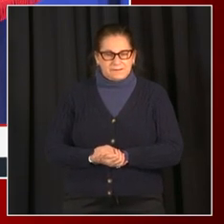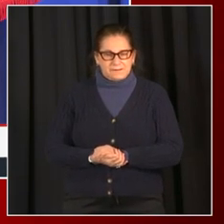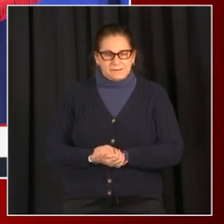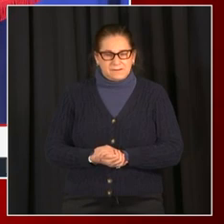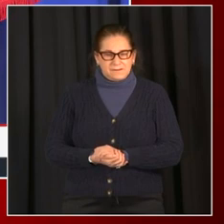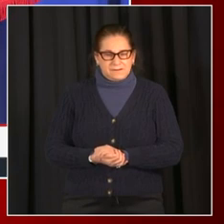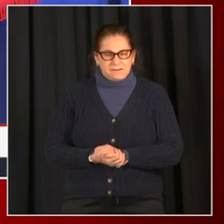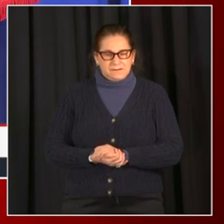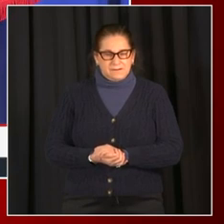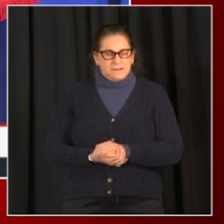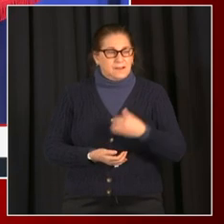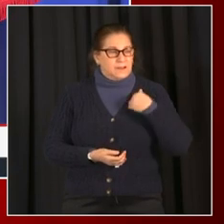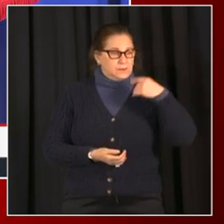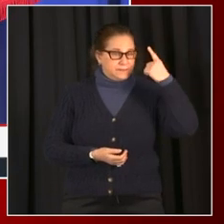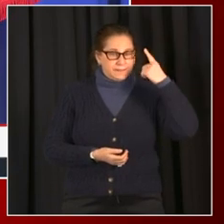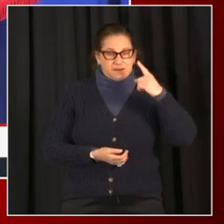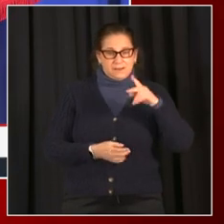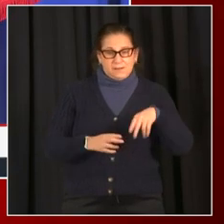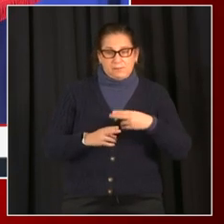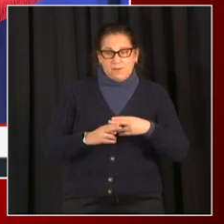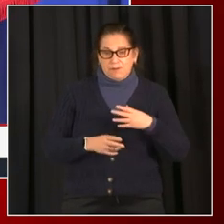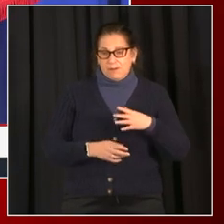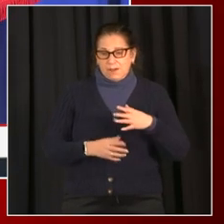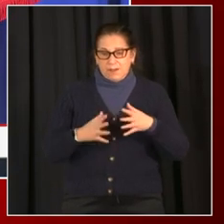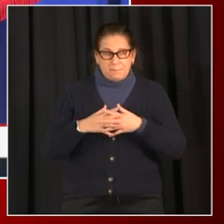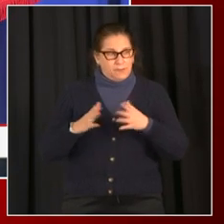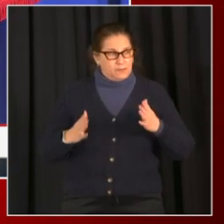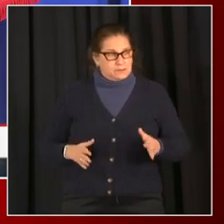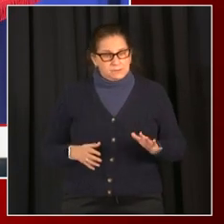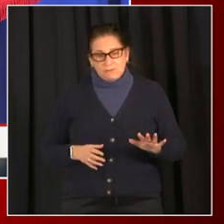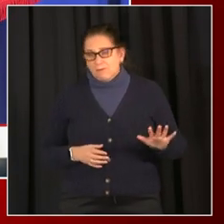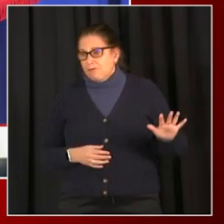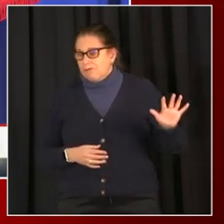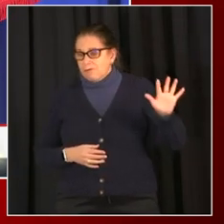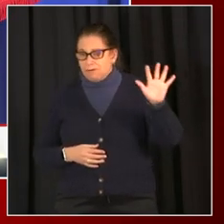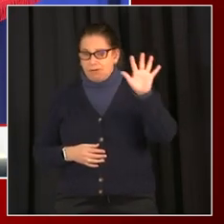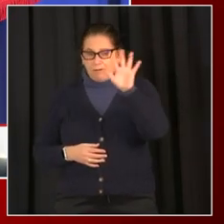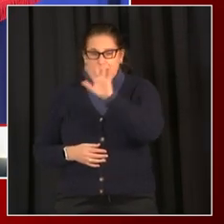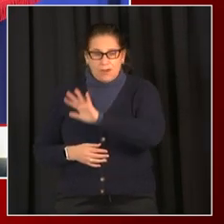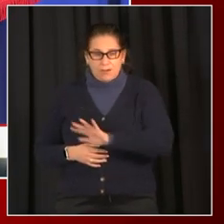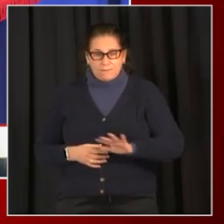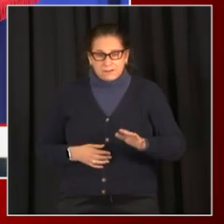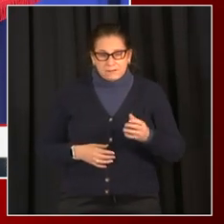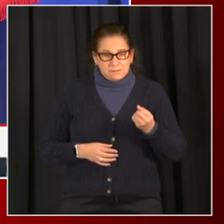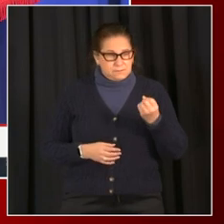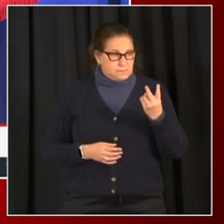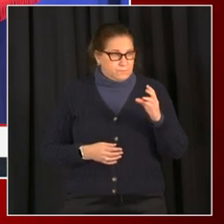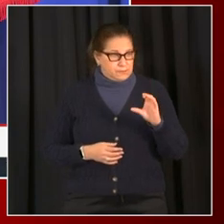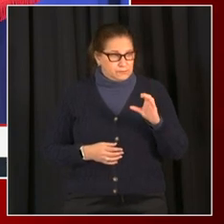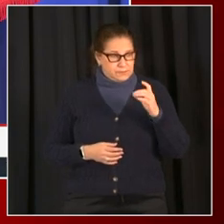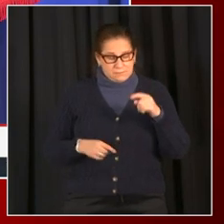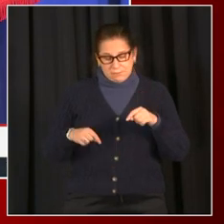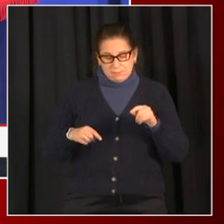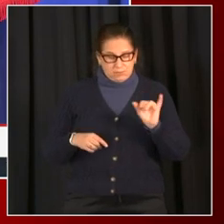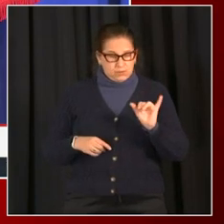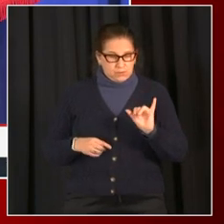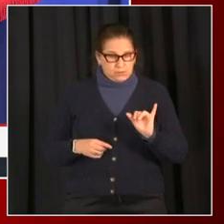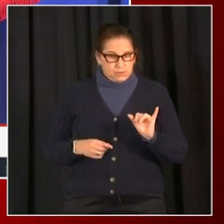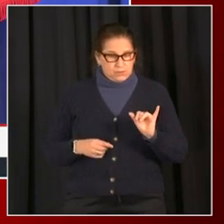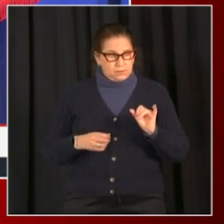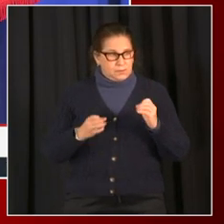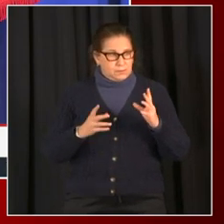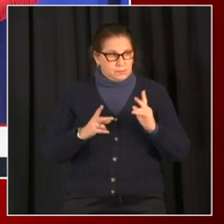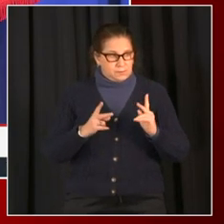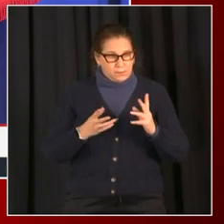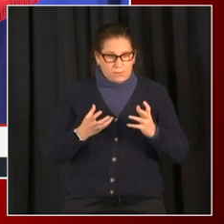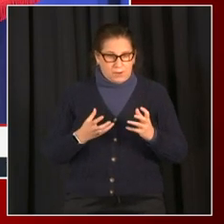this month are going to have absolutely nothing. So it's something. And we are looking at the